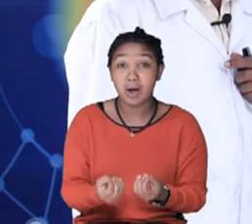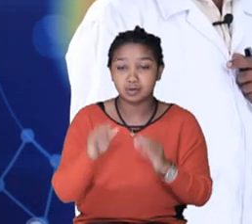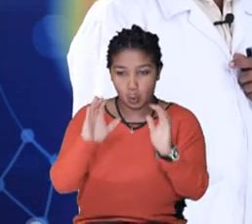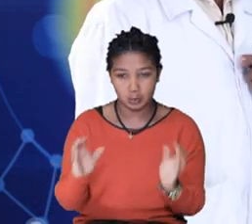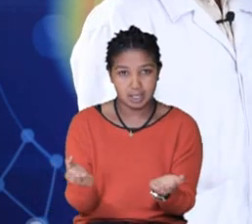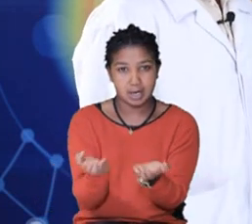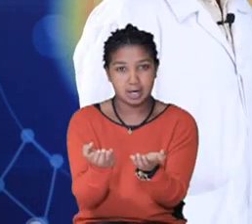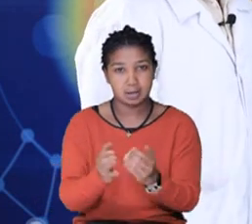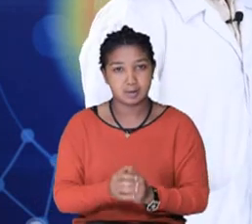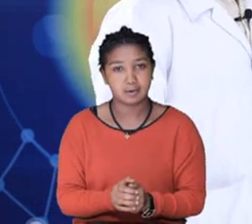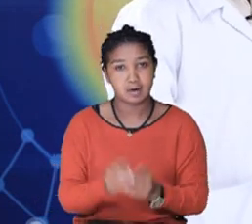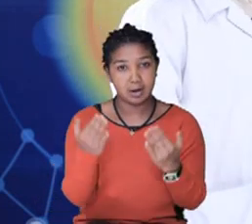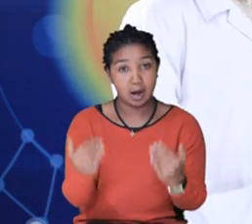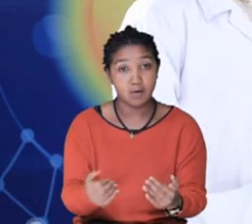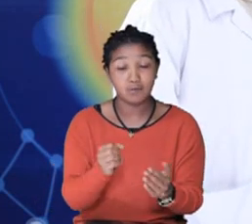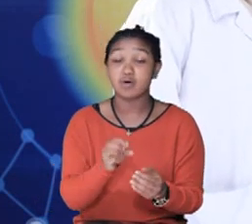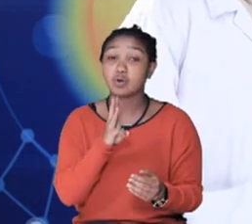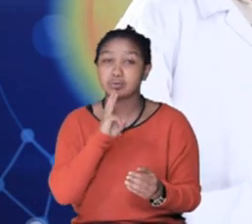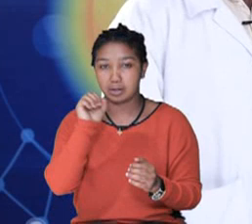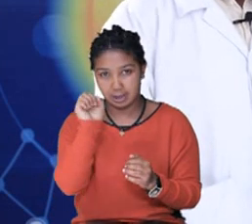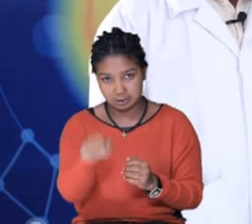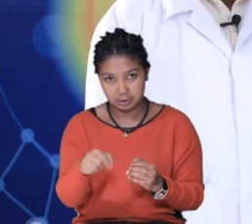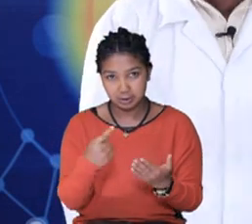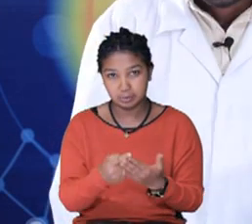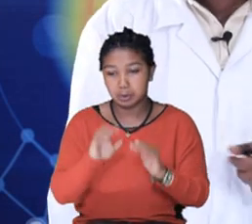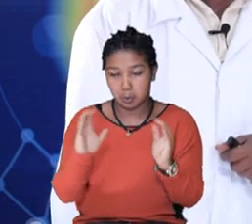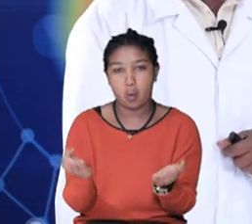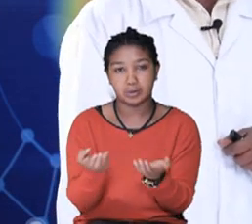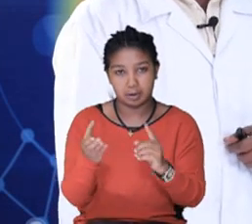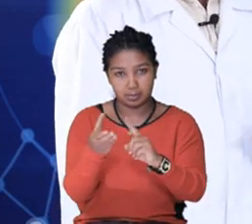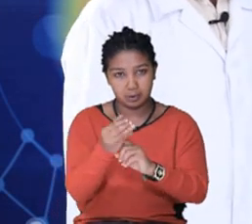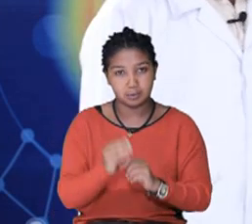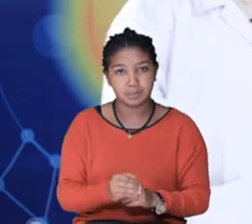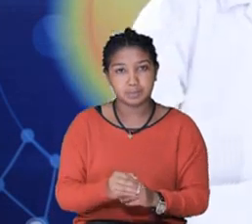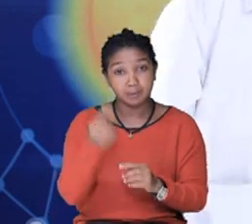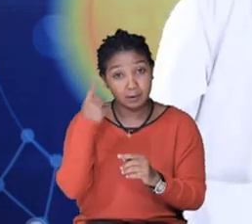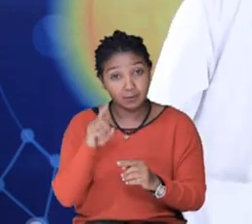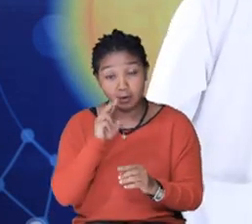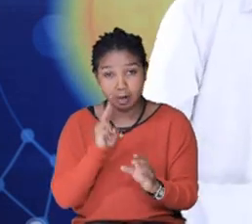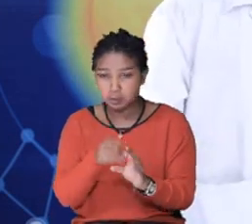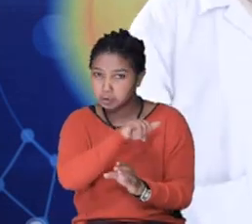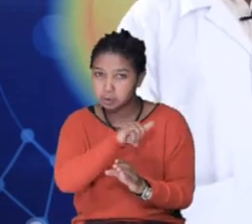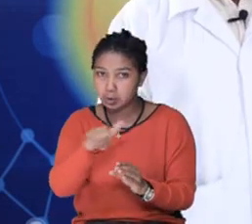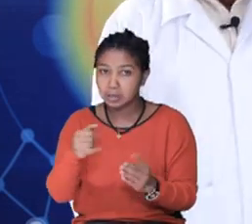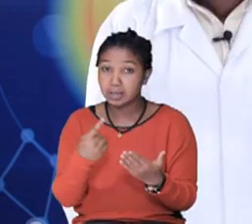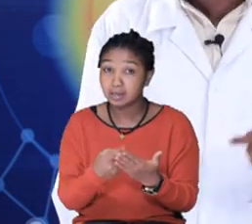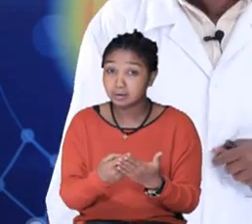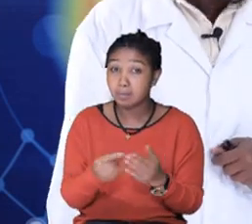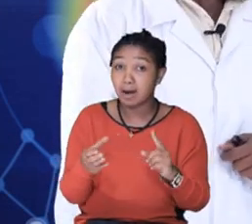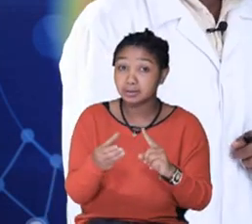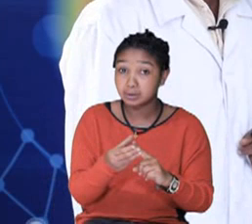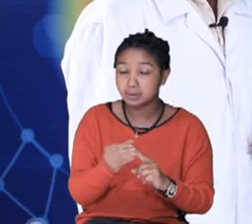container. Now for liquid, yes, it match with the containers. For gases also, it match with